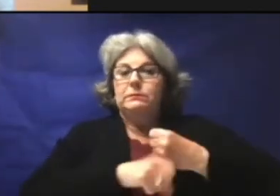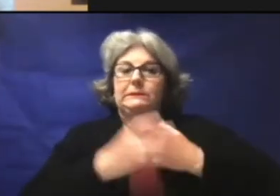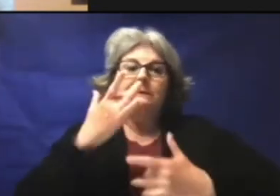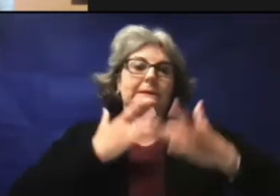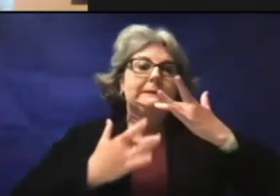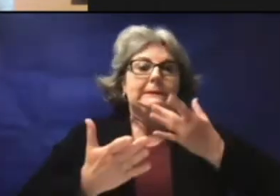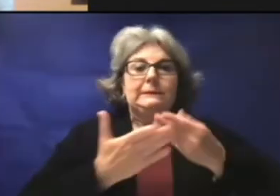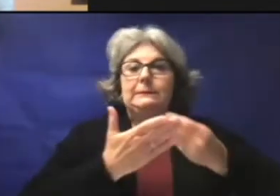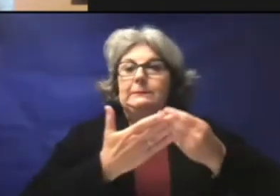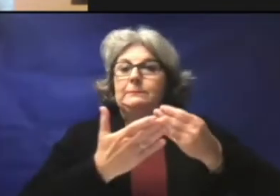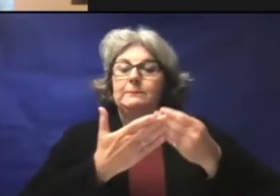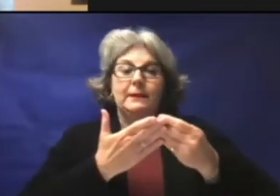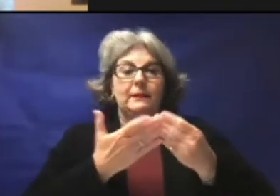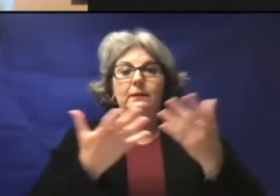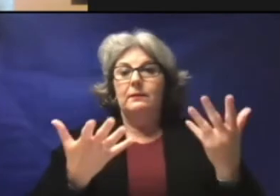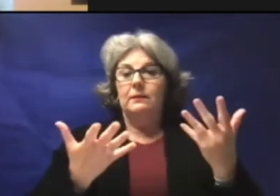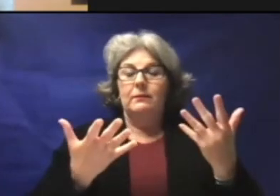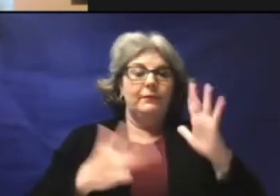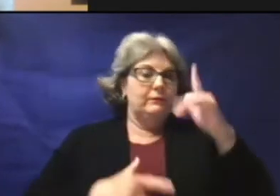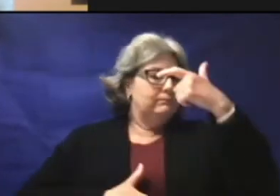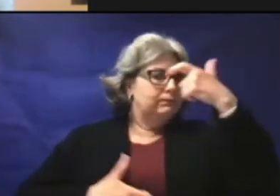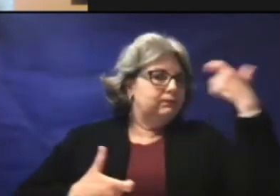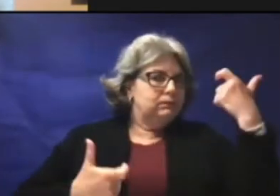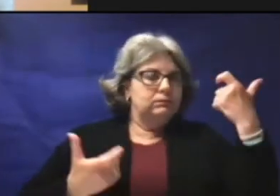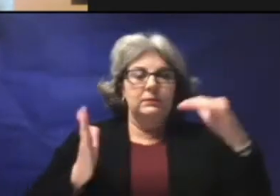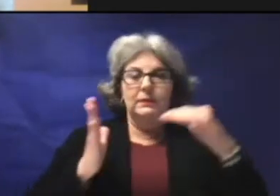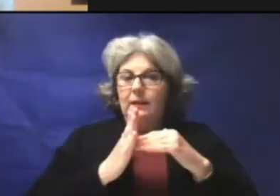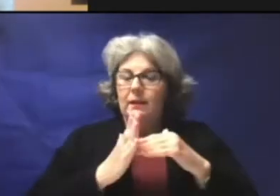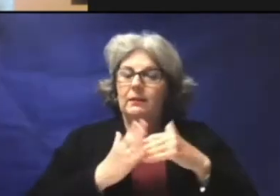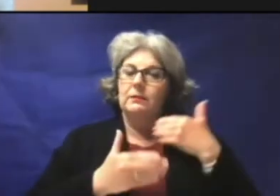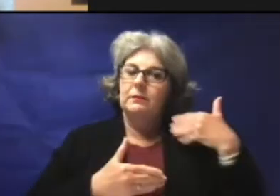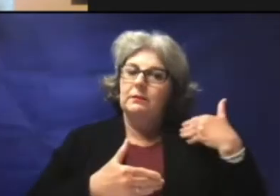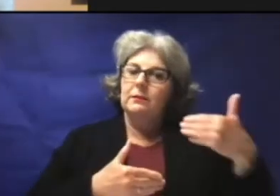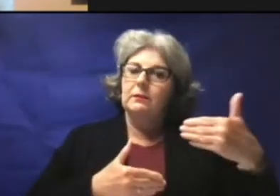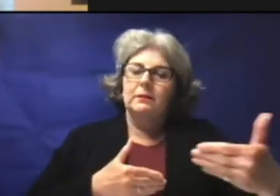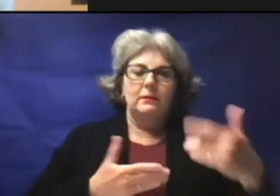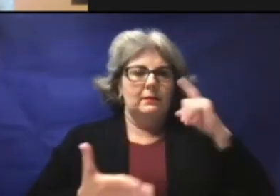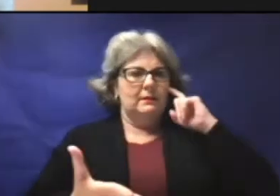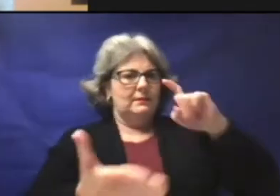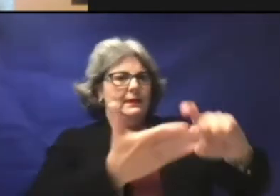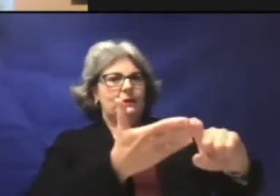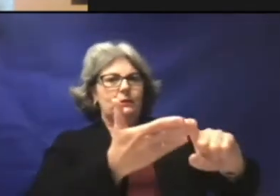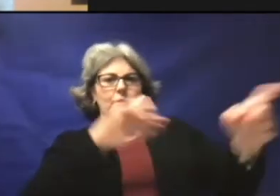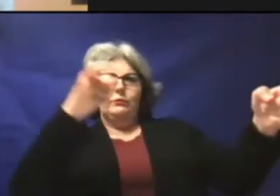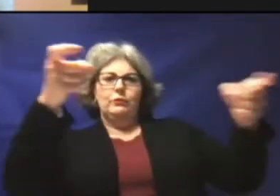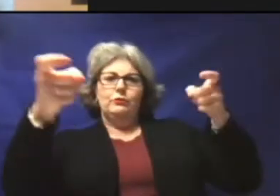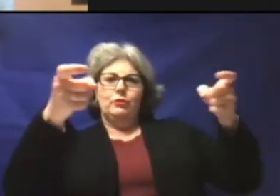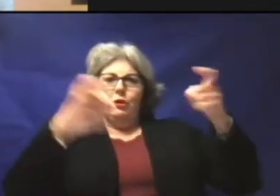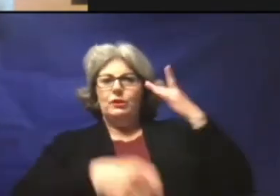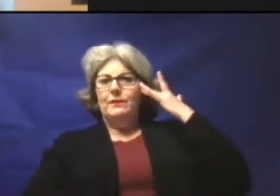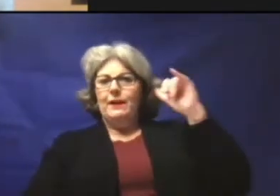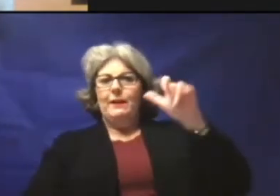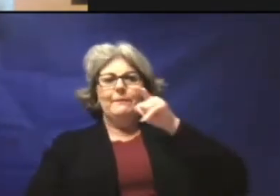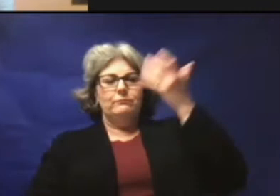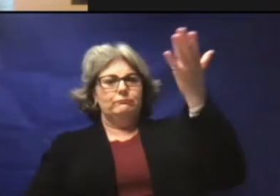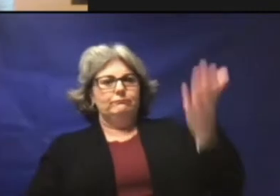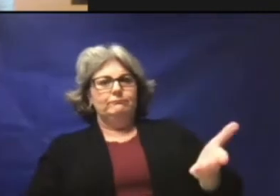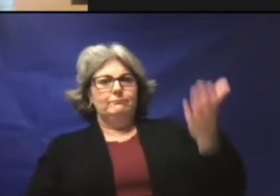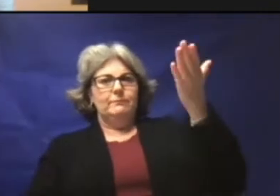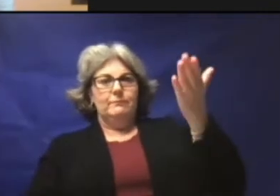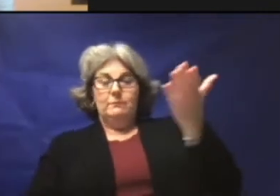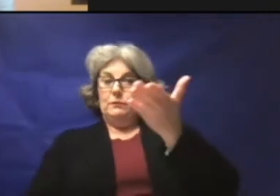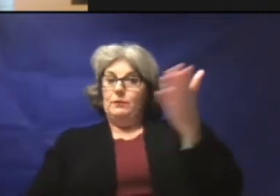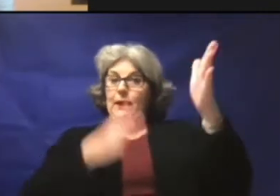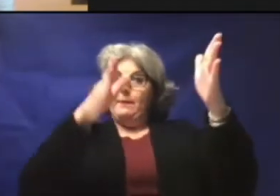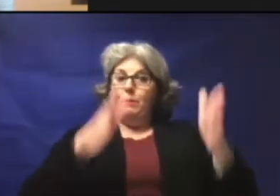the family, re-traumatizing themselves. They see who is in charge of California, and it's, to them,